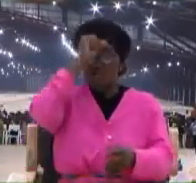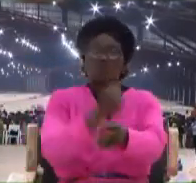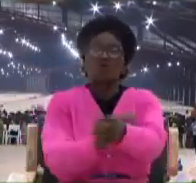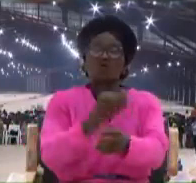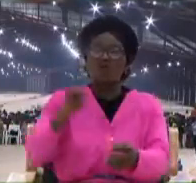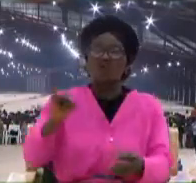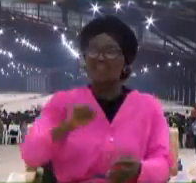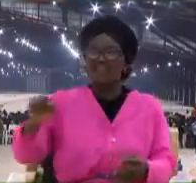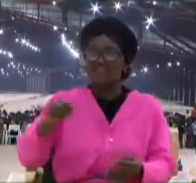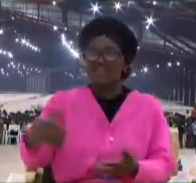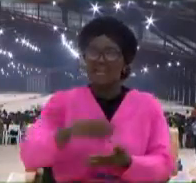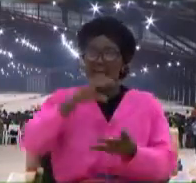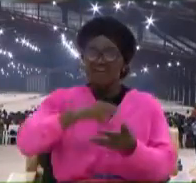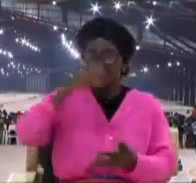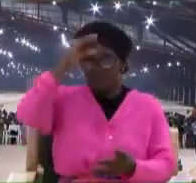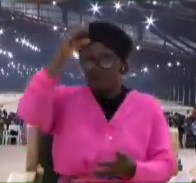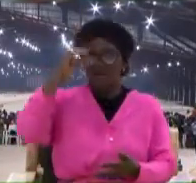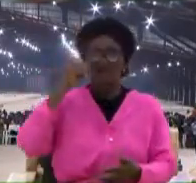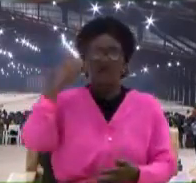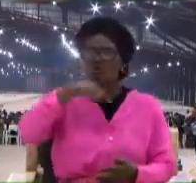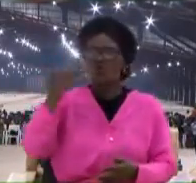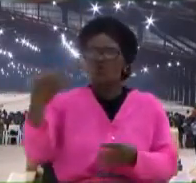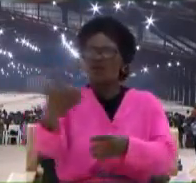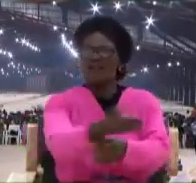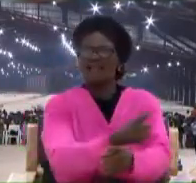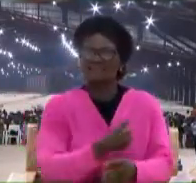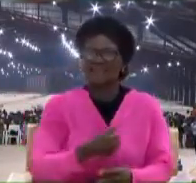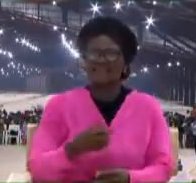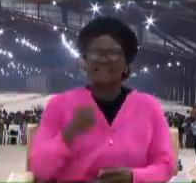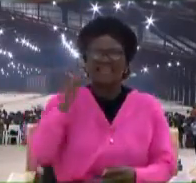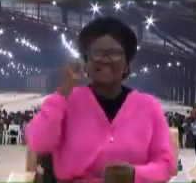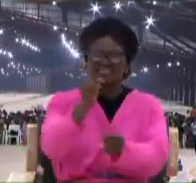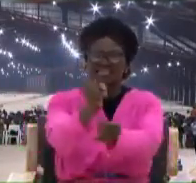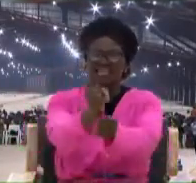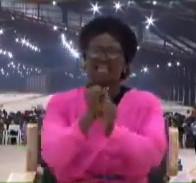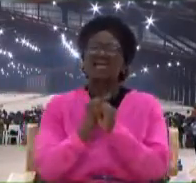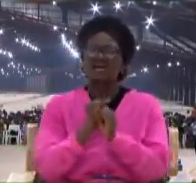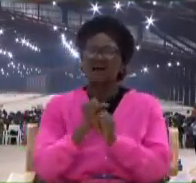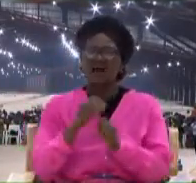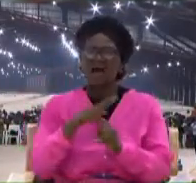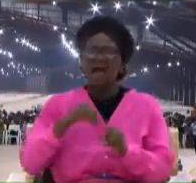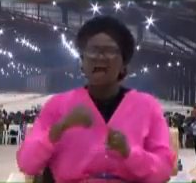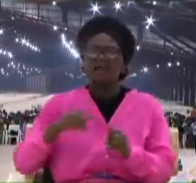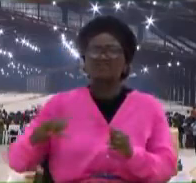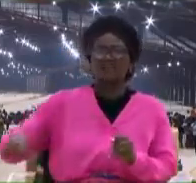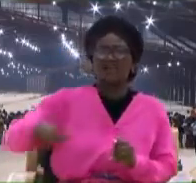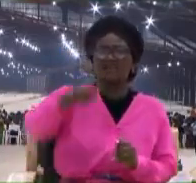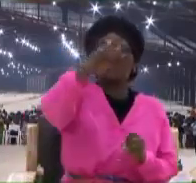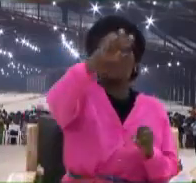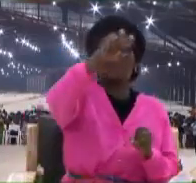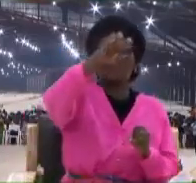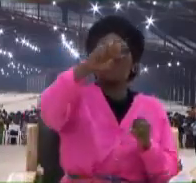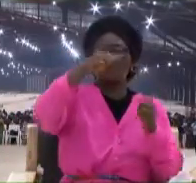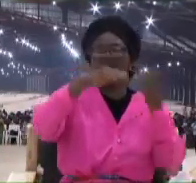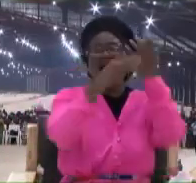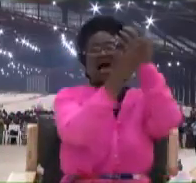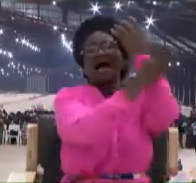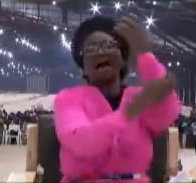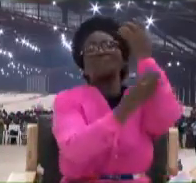inheritance and went to a far country. And for some time in the far